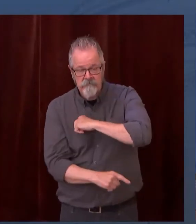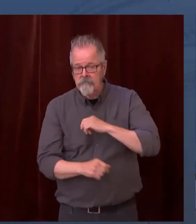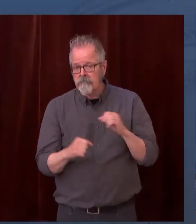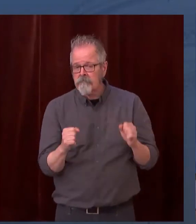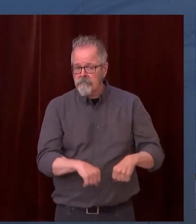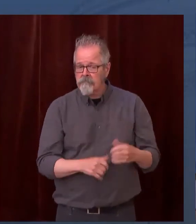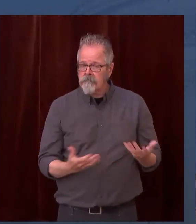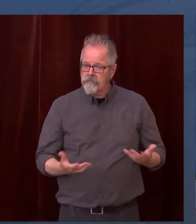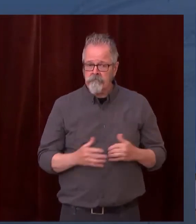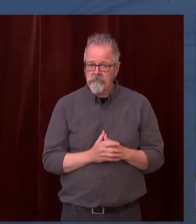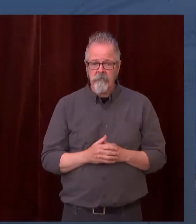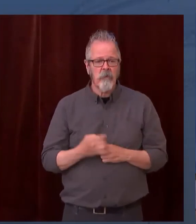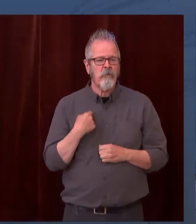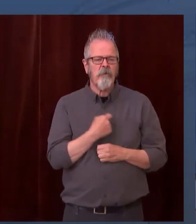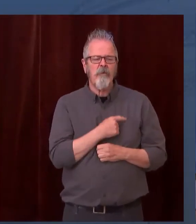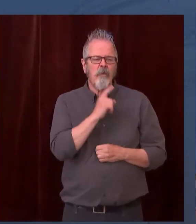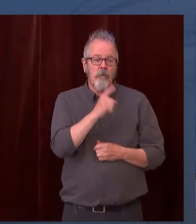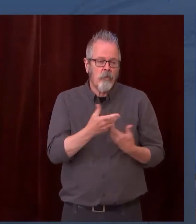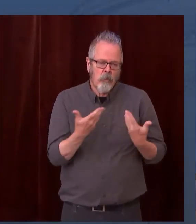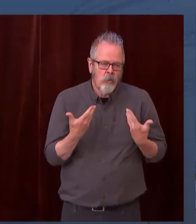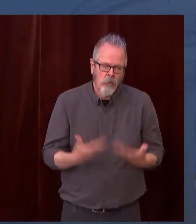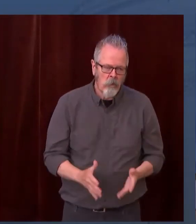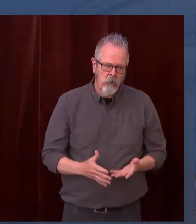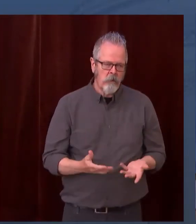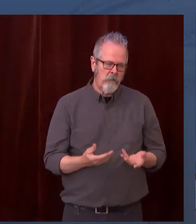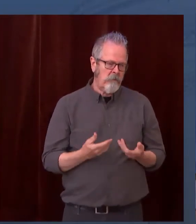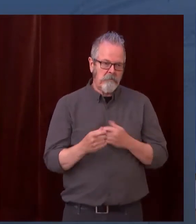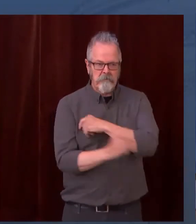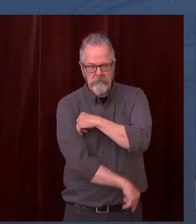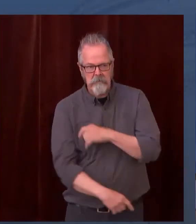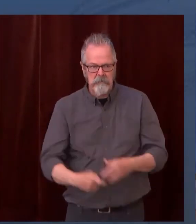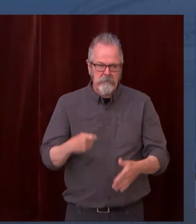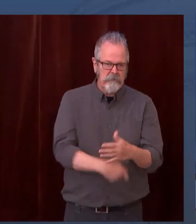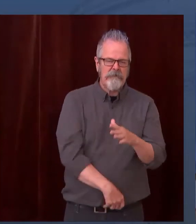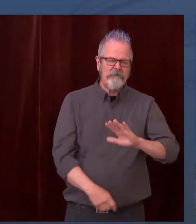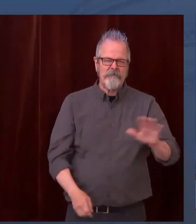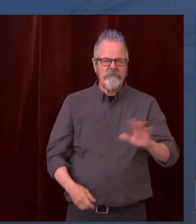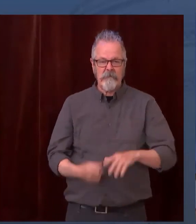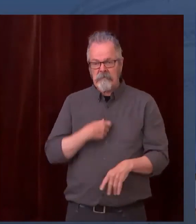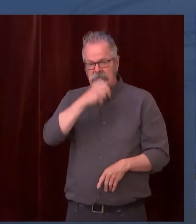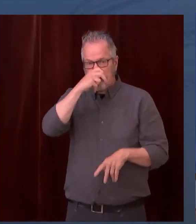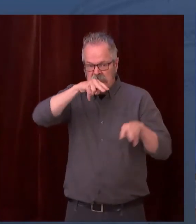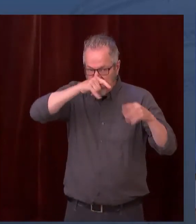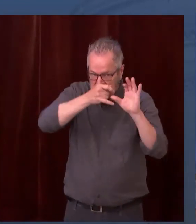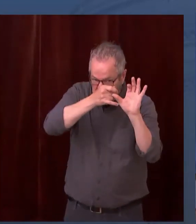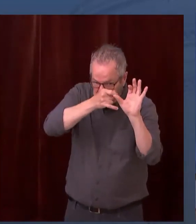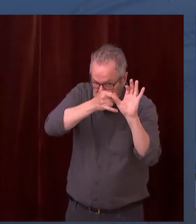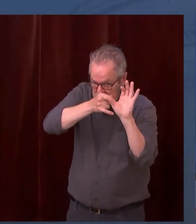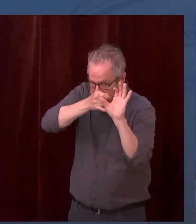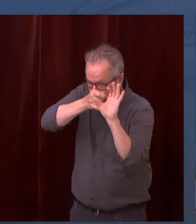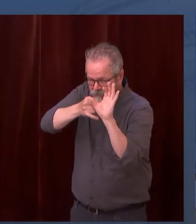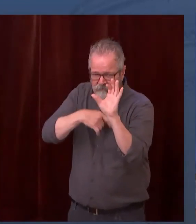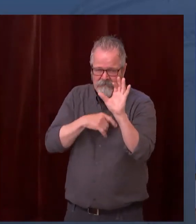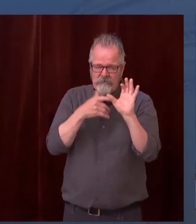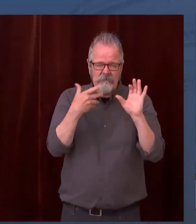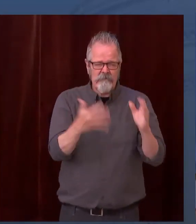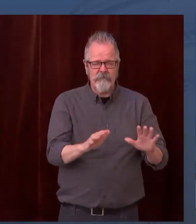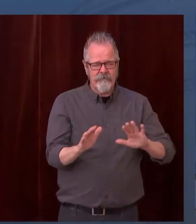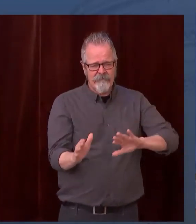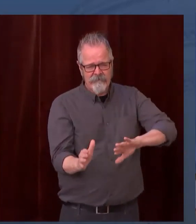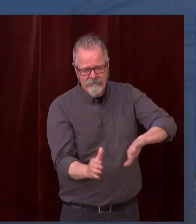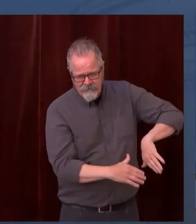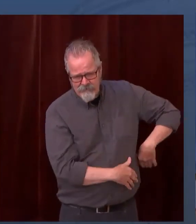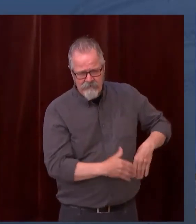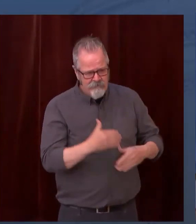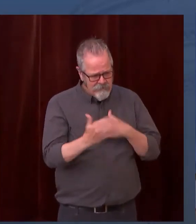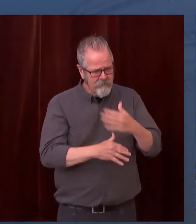if we simply continue the current practice of adhering to the law, a massive number of businesses are going to adhere, and we're going to have a great success here. And I